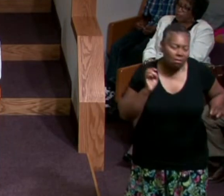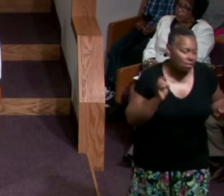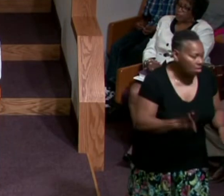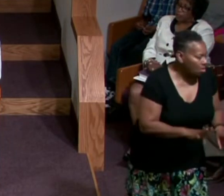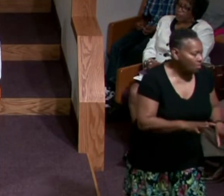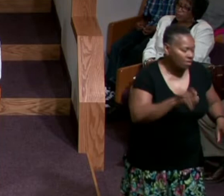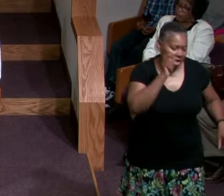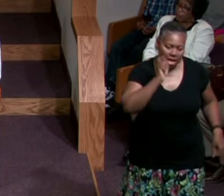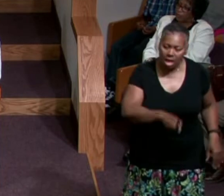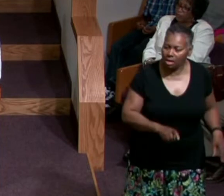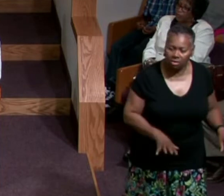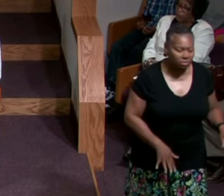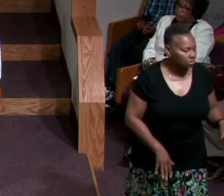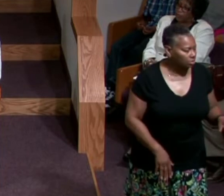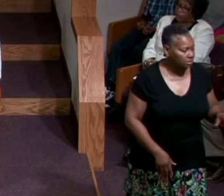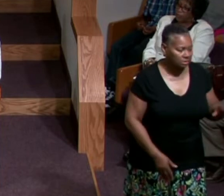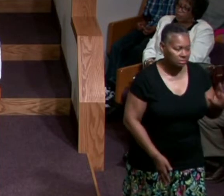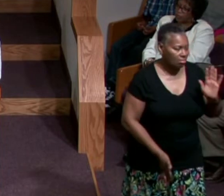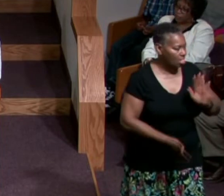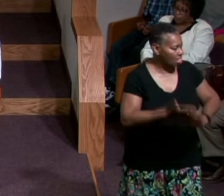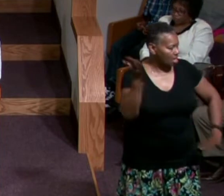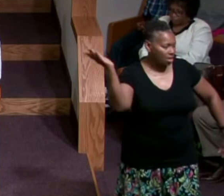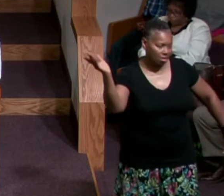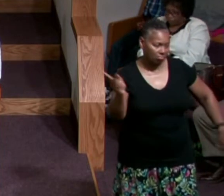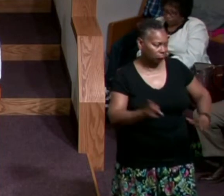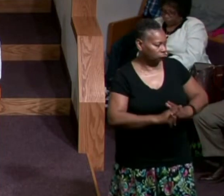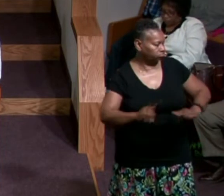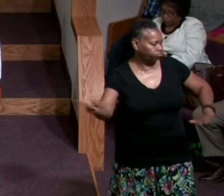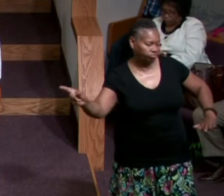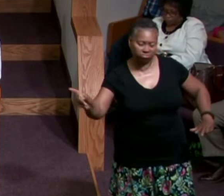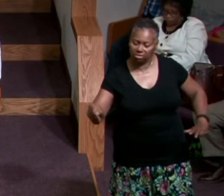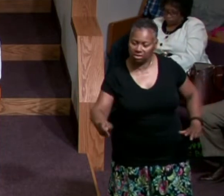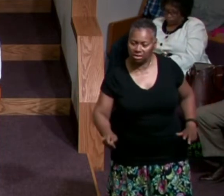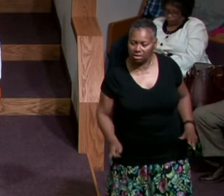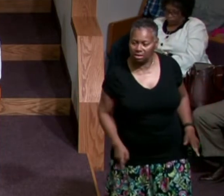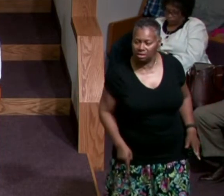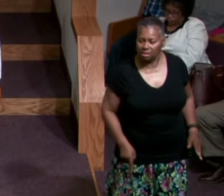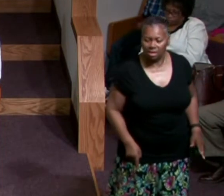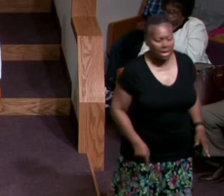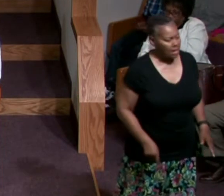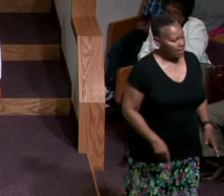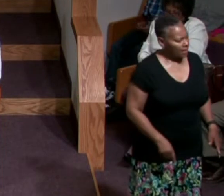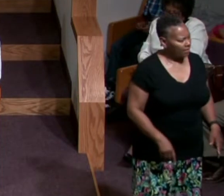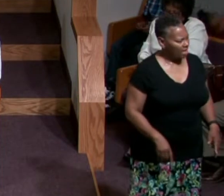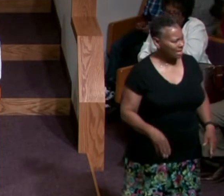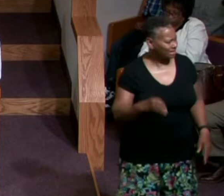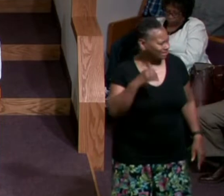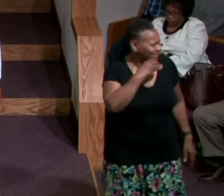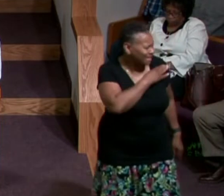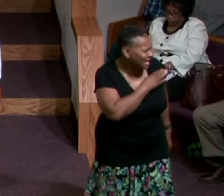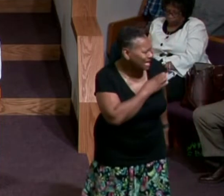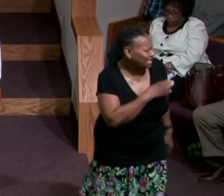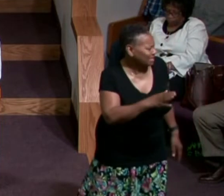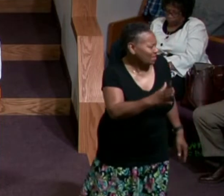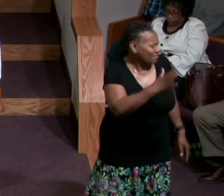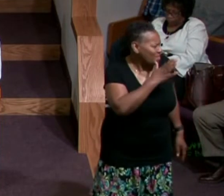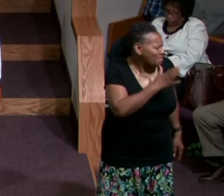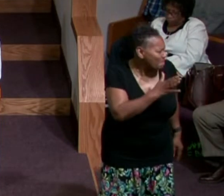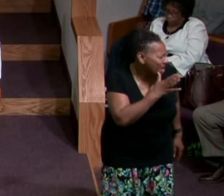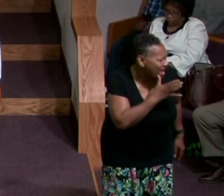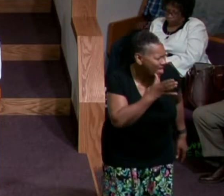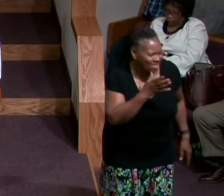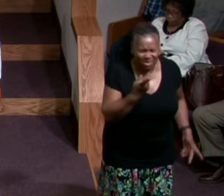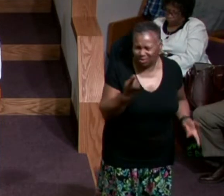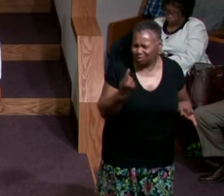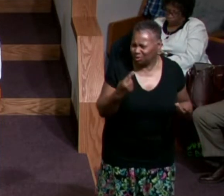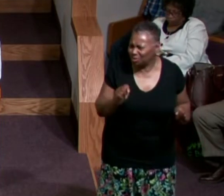to leave the entire situation. The deception of the mother who knowingly tried to pass a child that